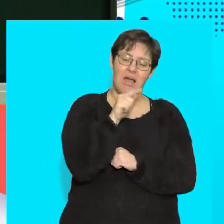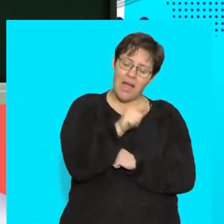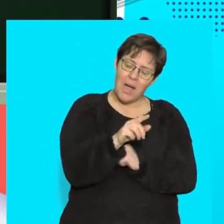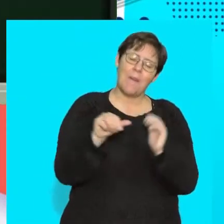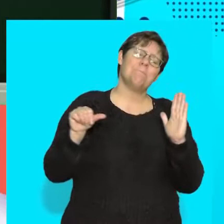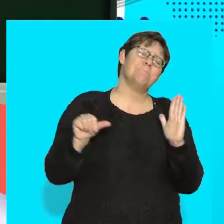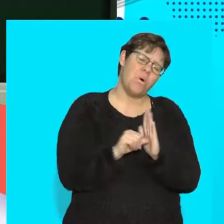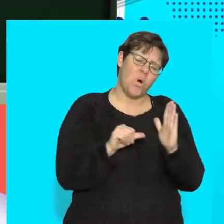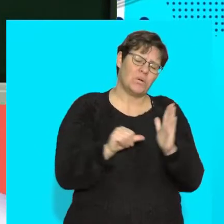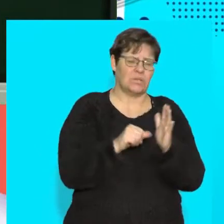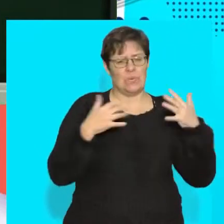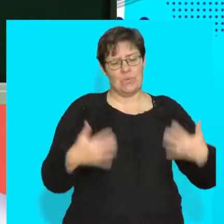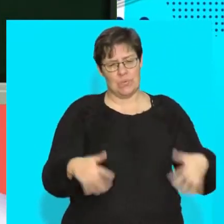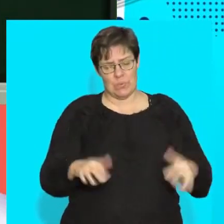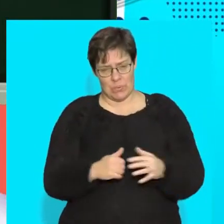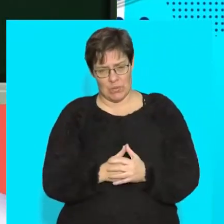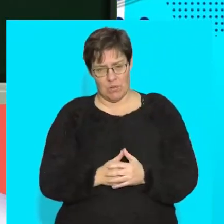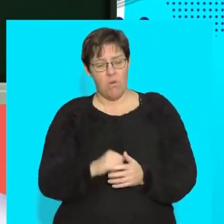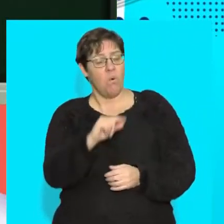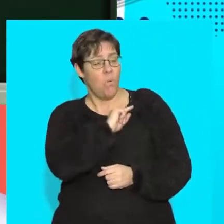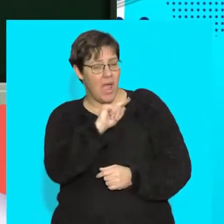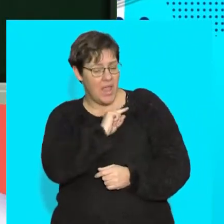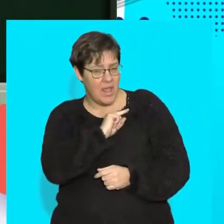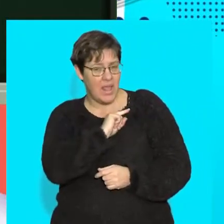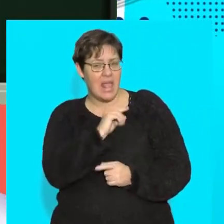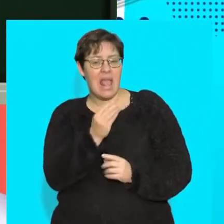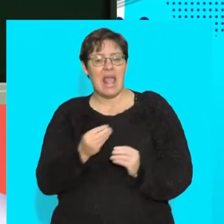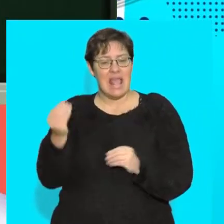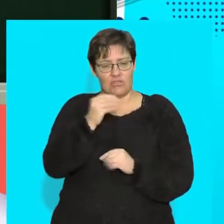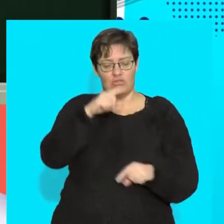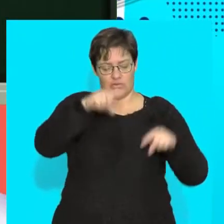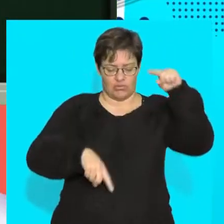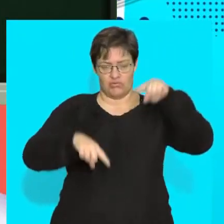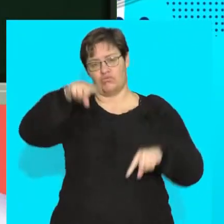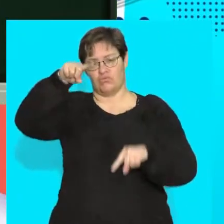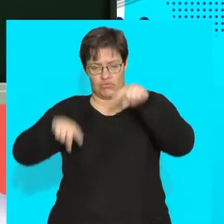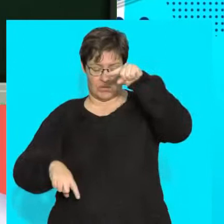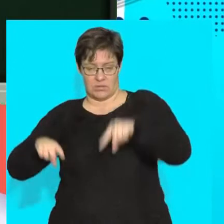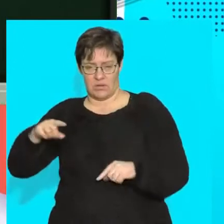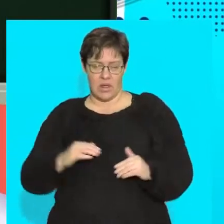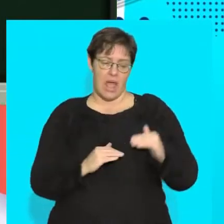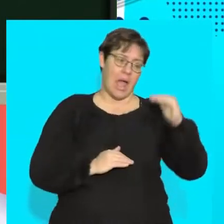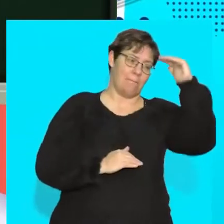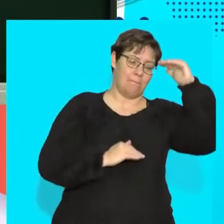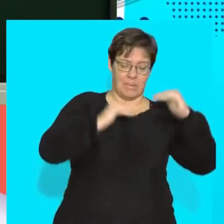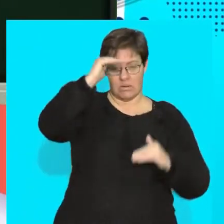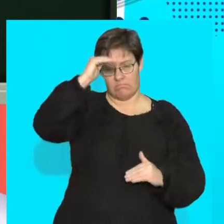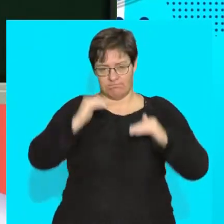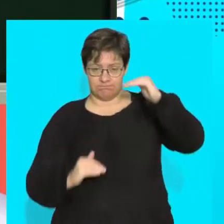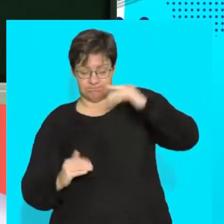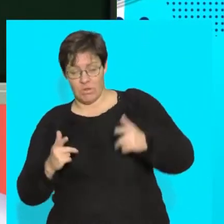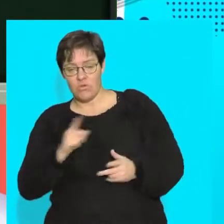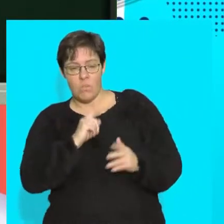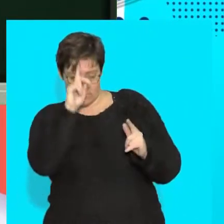most, especially if the interest fluctuates, increases, decreases, and all of that. So you need to be